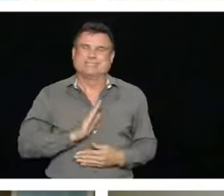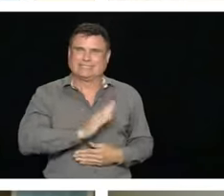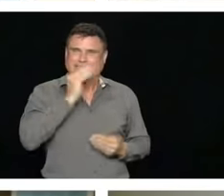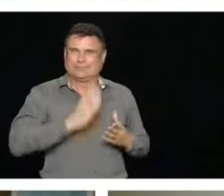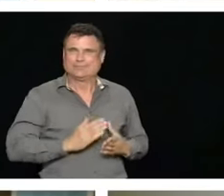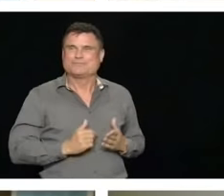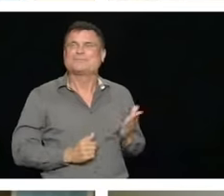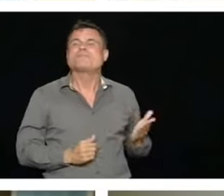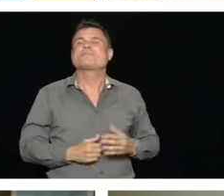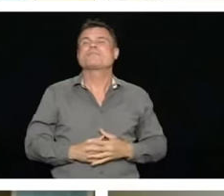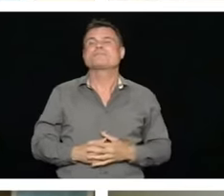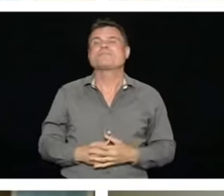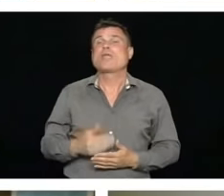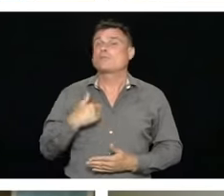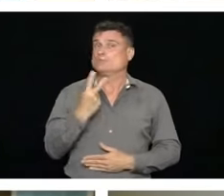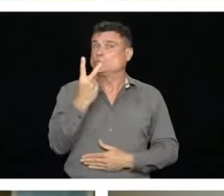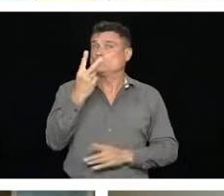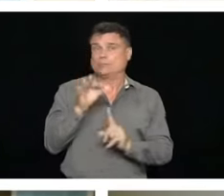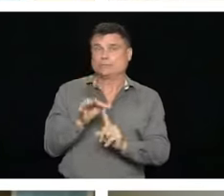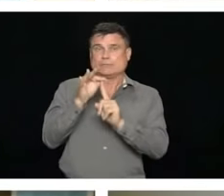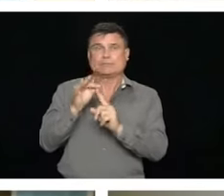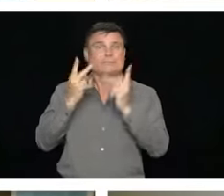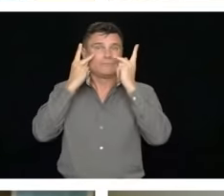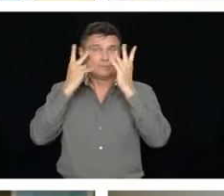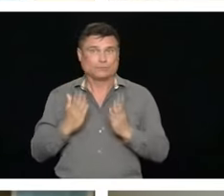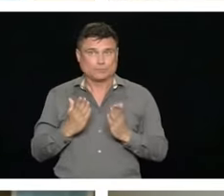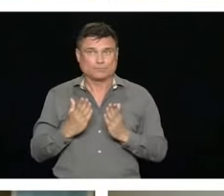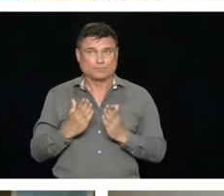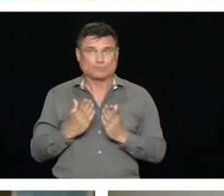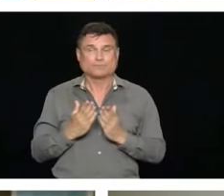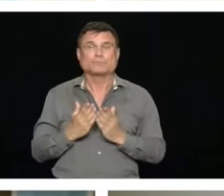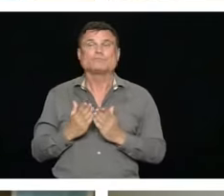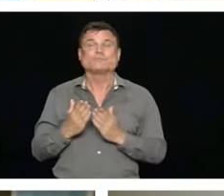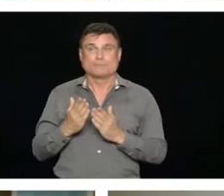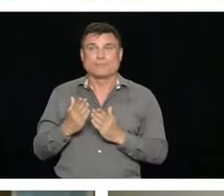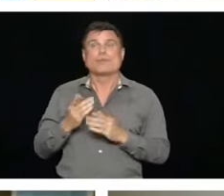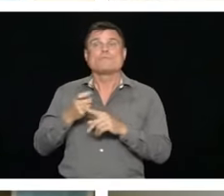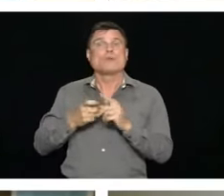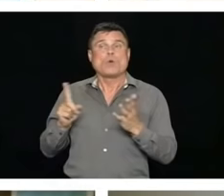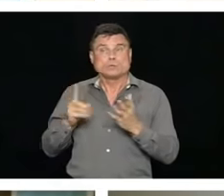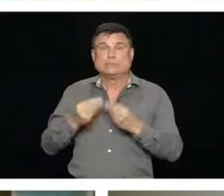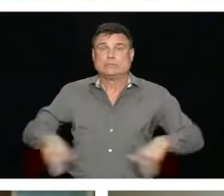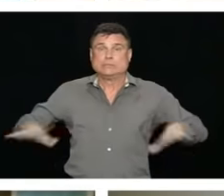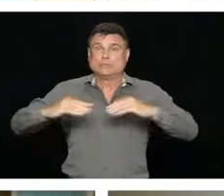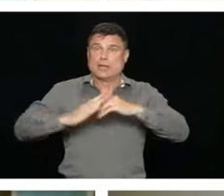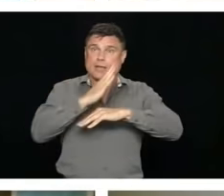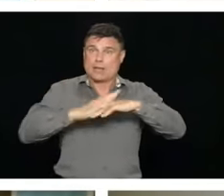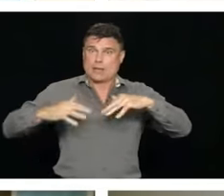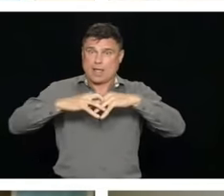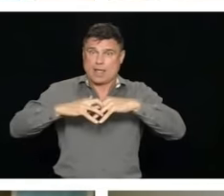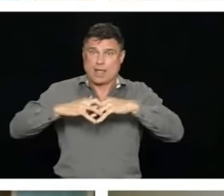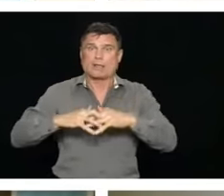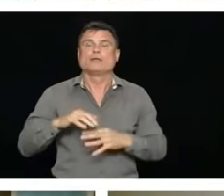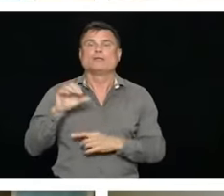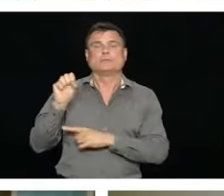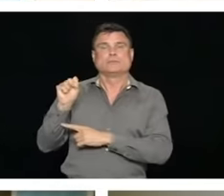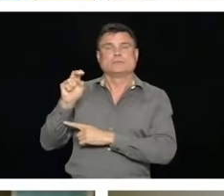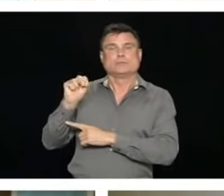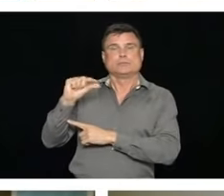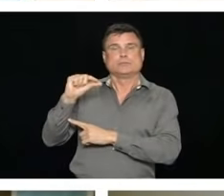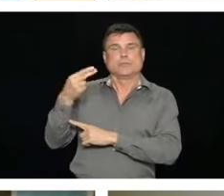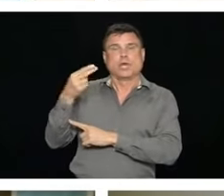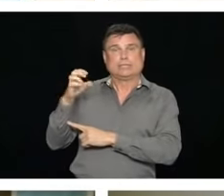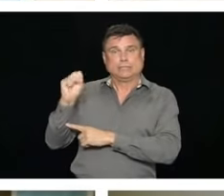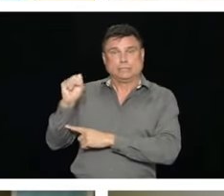traditional territories of the Kwangan-speaking people, the Songhees and Esquimalt, Minister of Education,